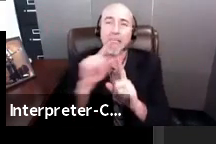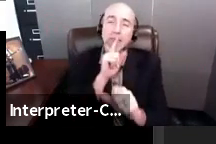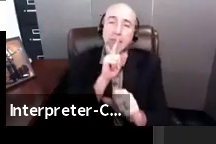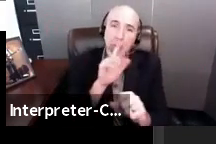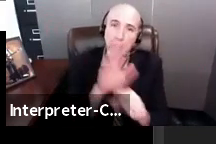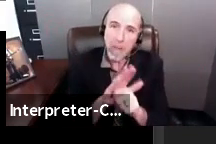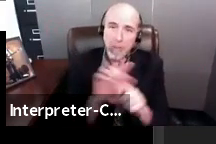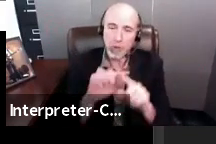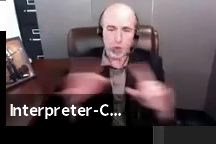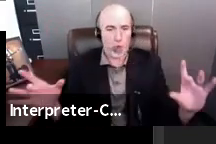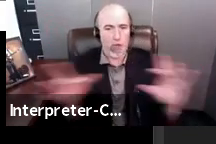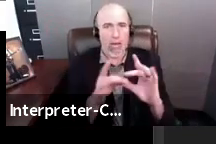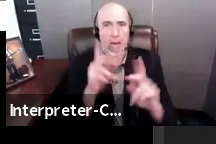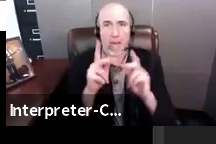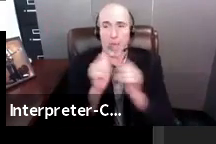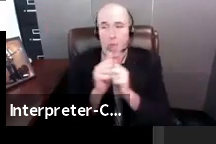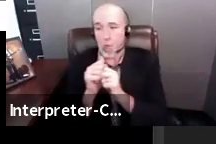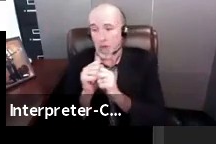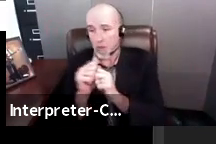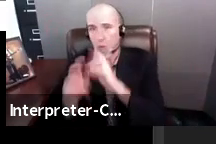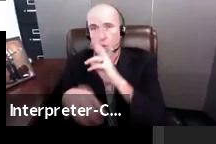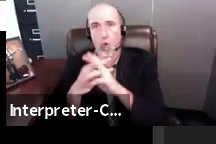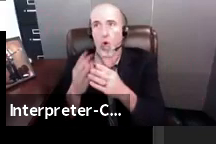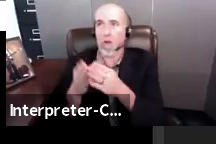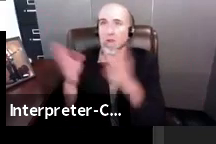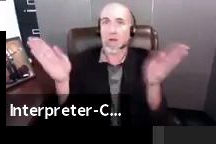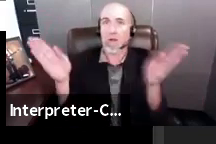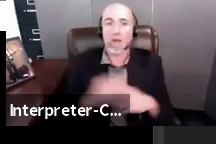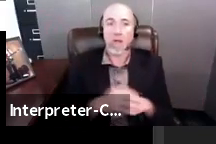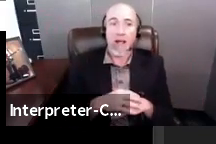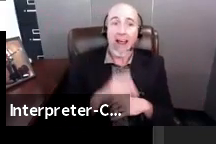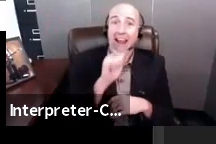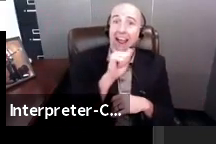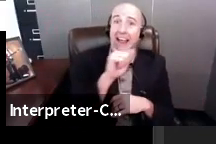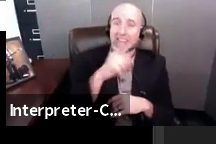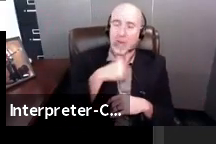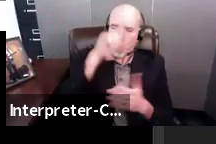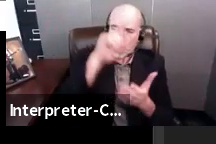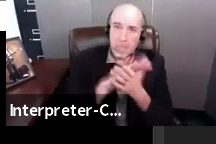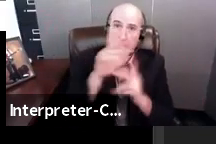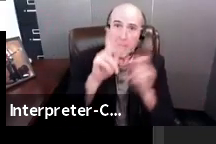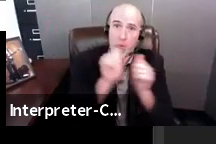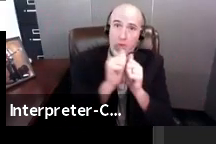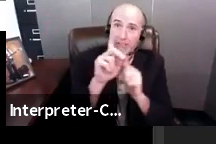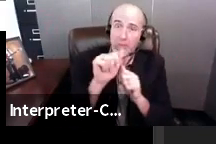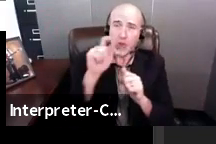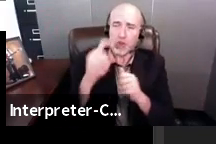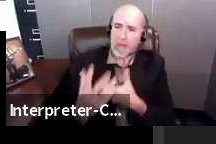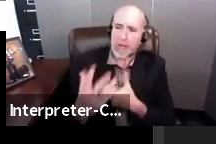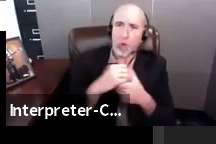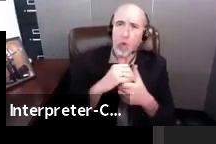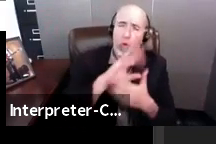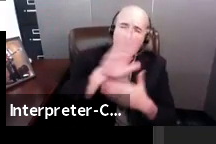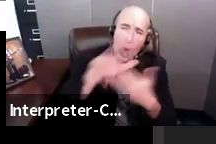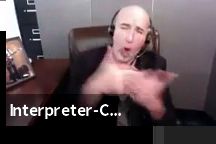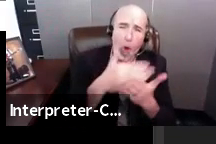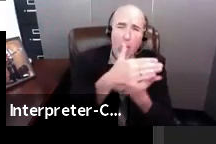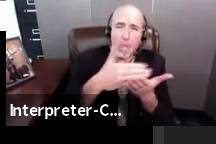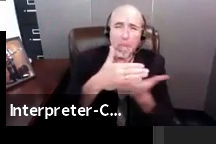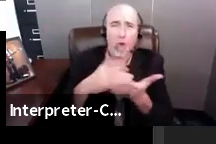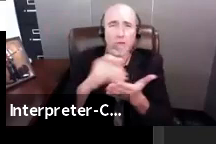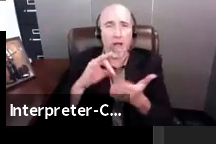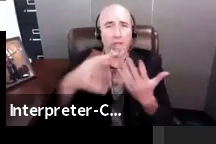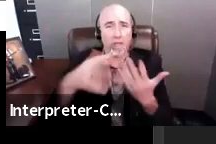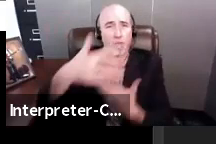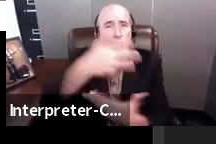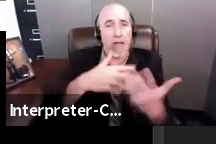people to the world around them. At AT&T, we believe that people with disabilities should be included in all aspects of society, that